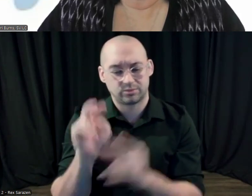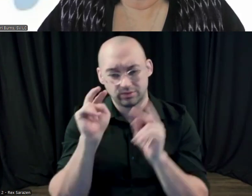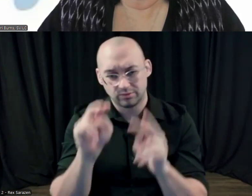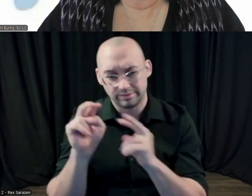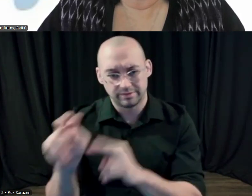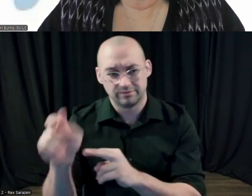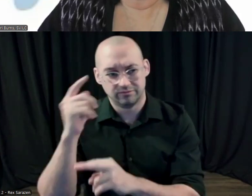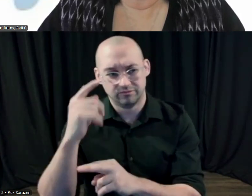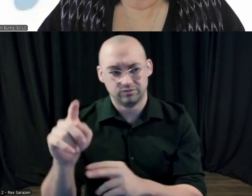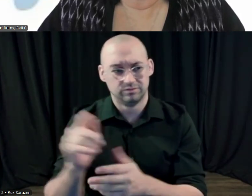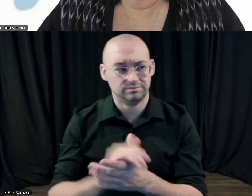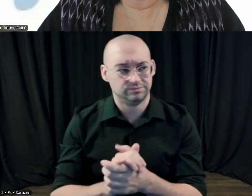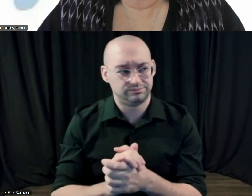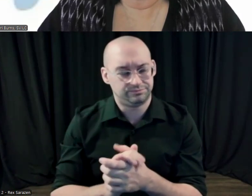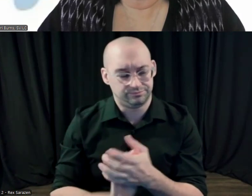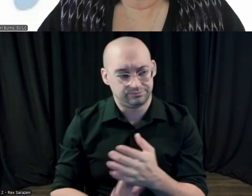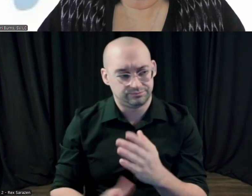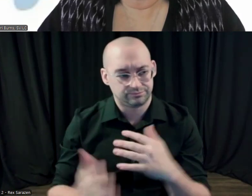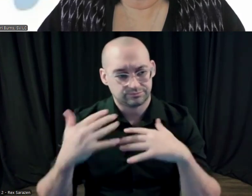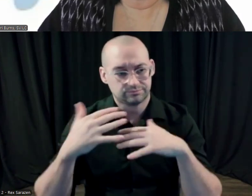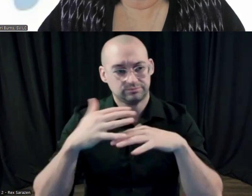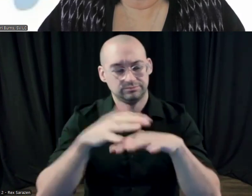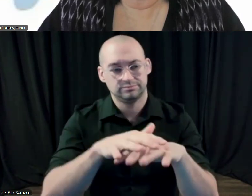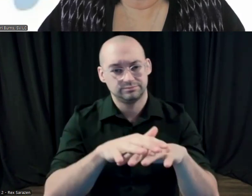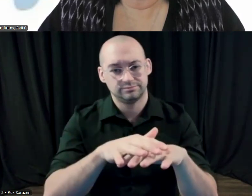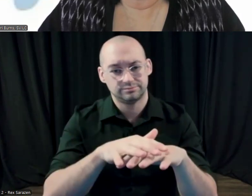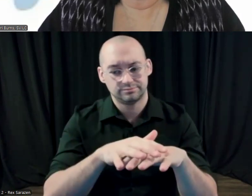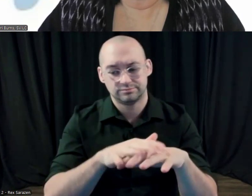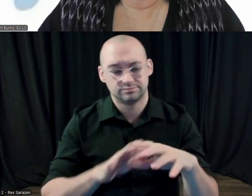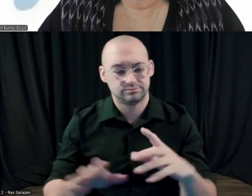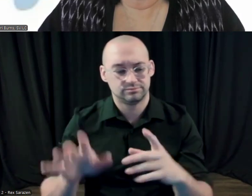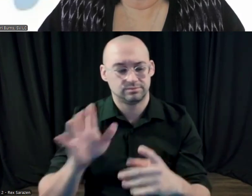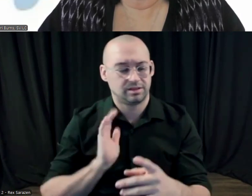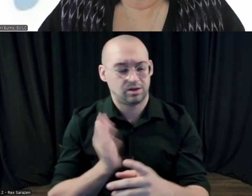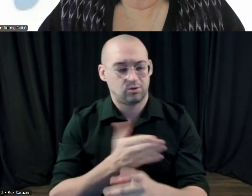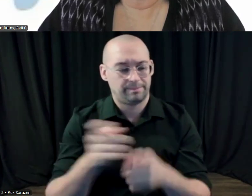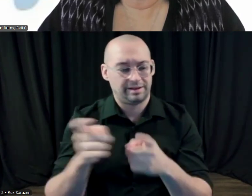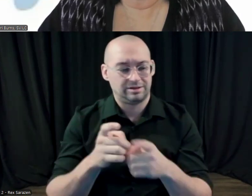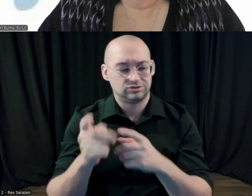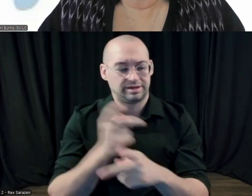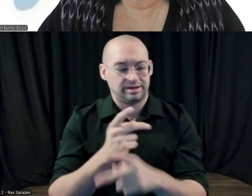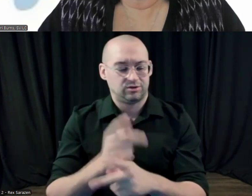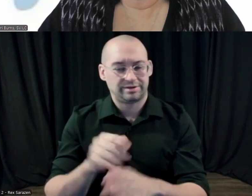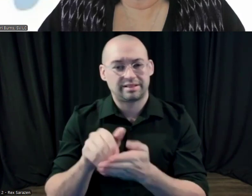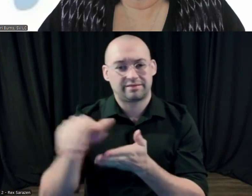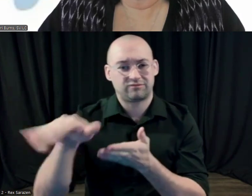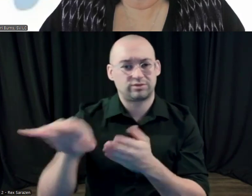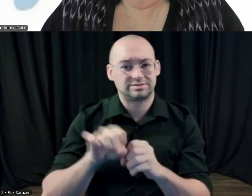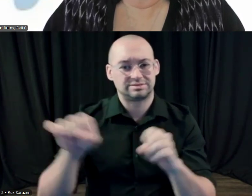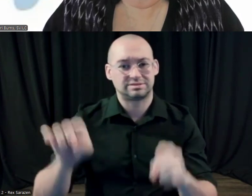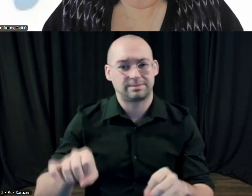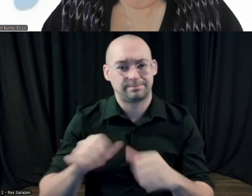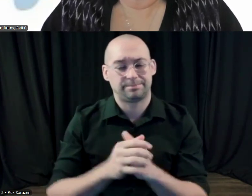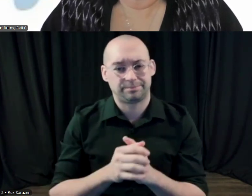for integration into our managed care delivery system, and